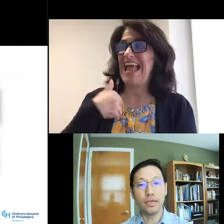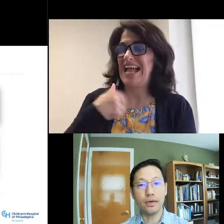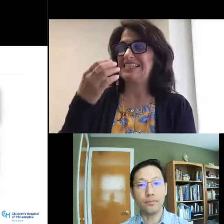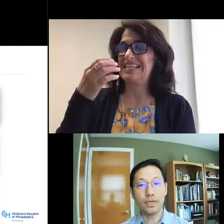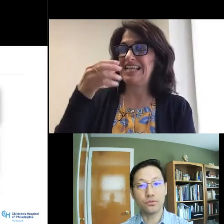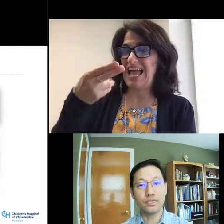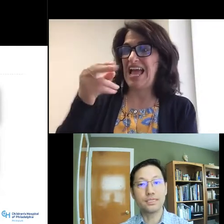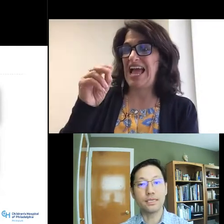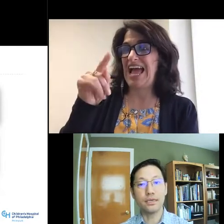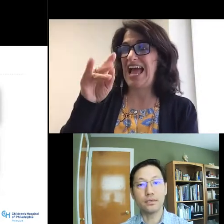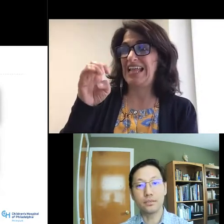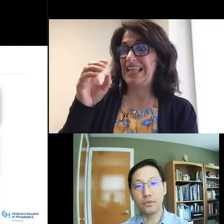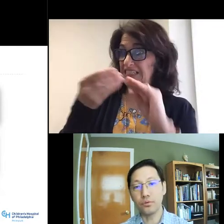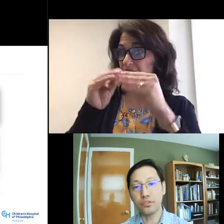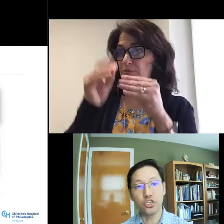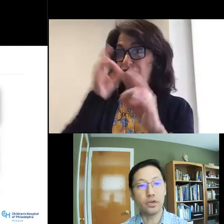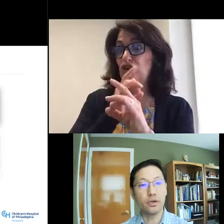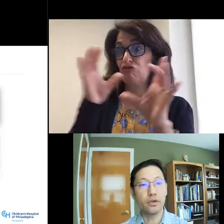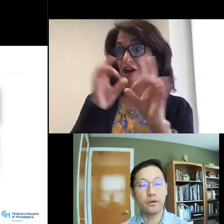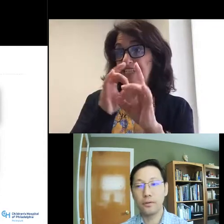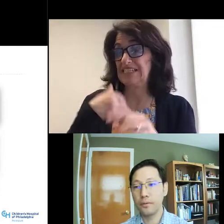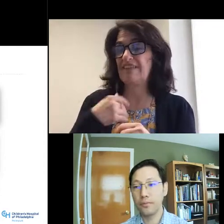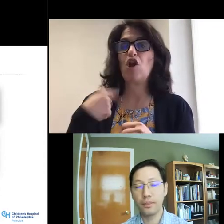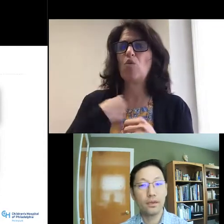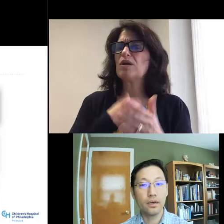well as we see. We will share.